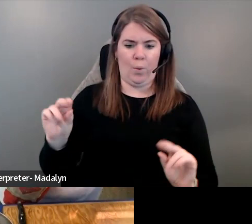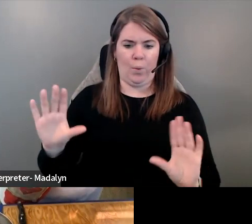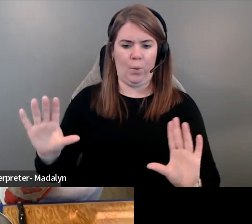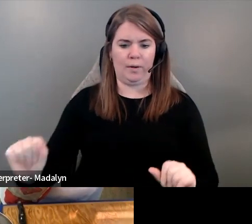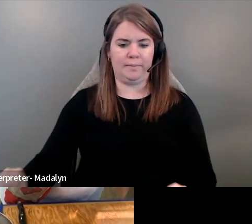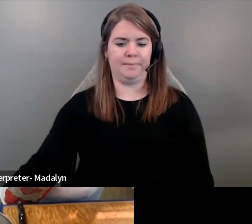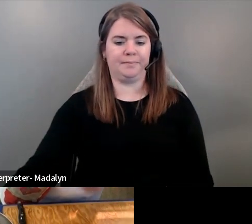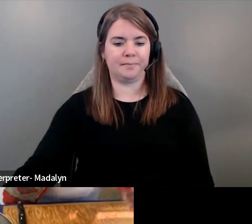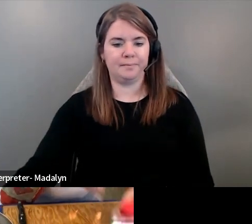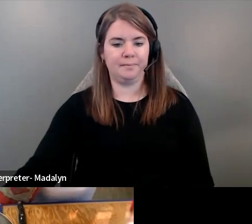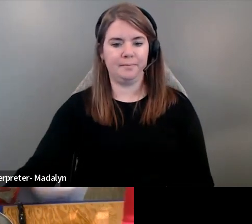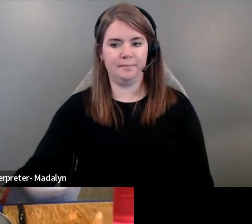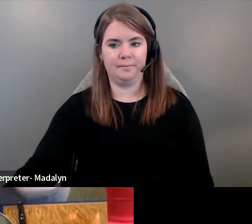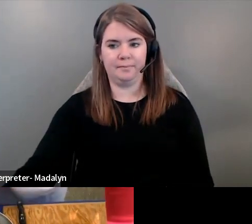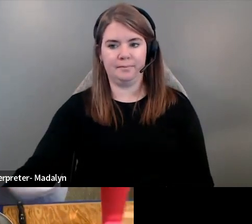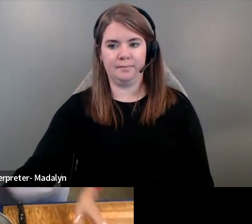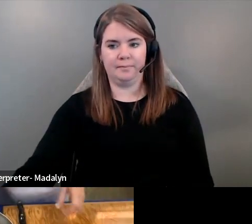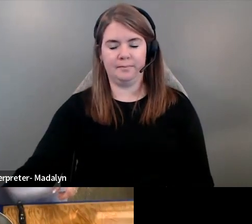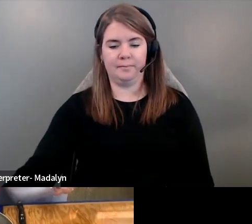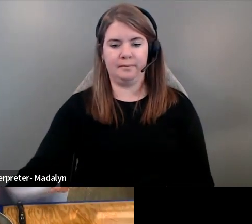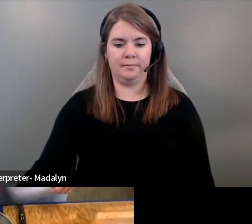Add more if you want.